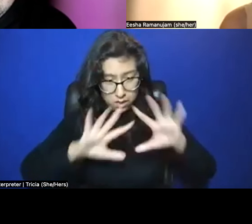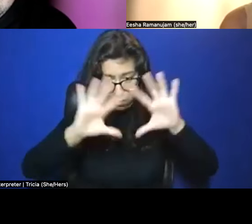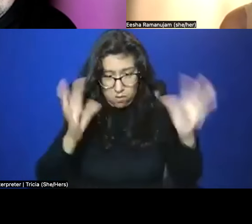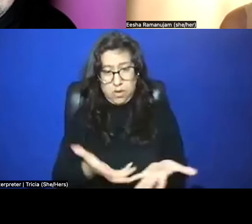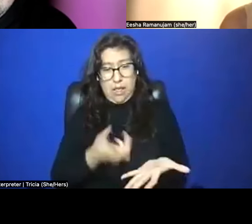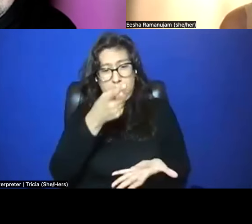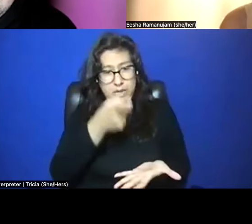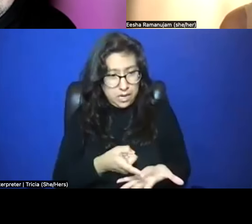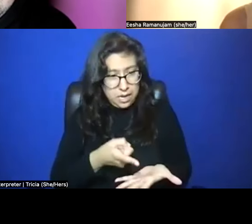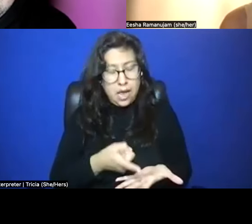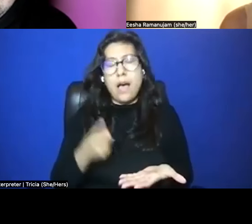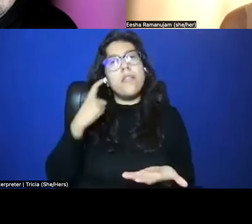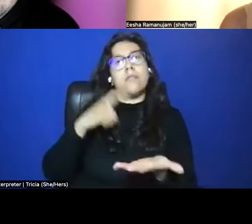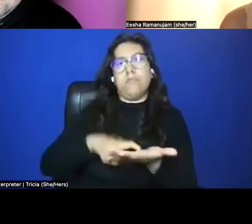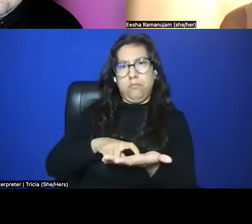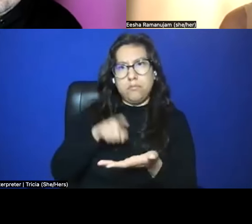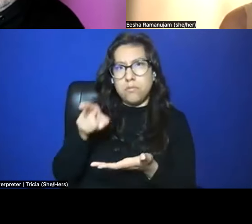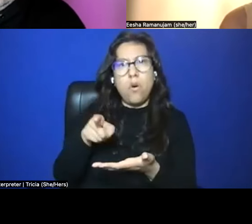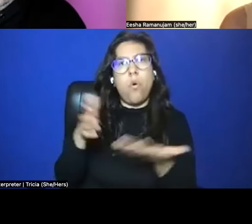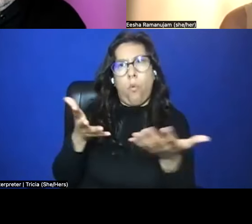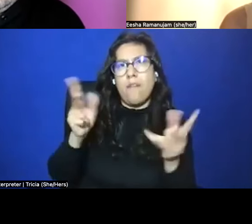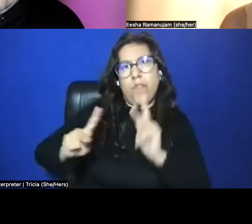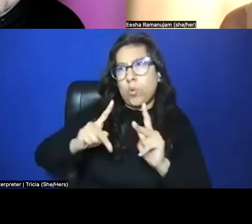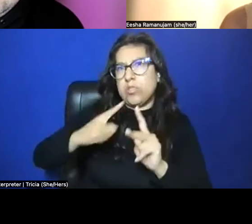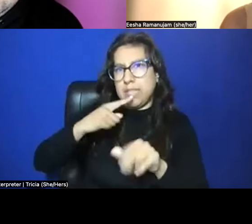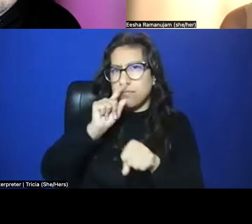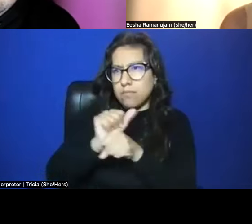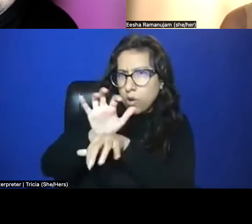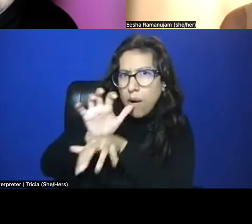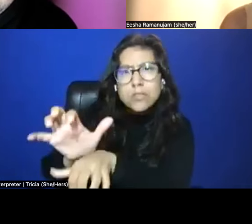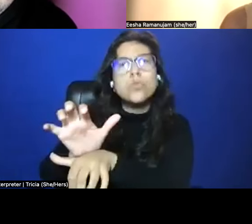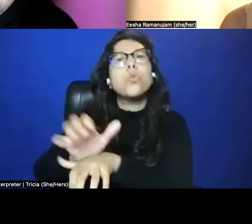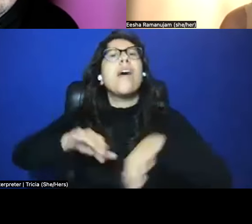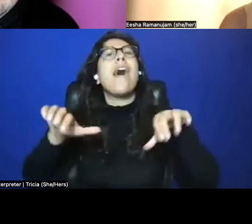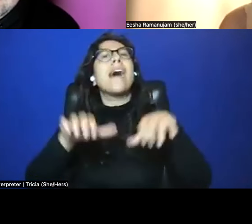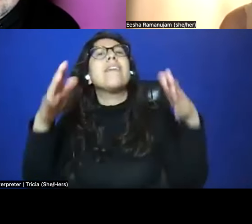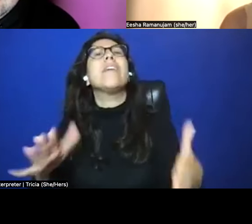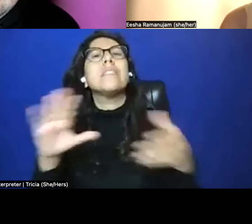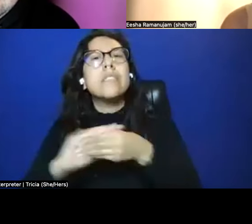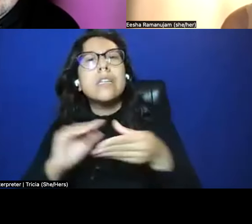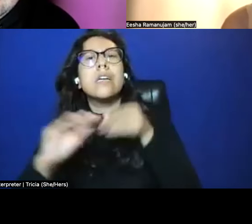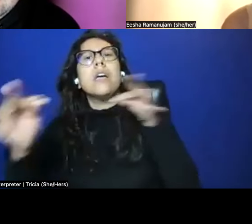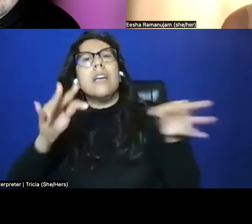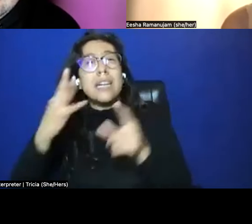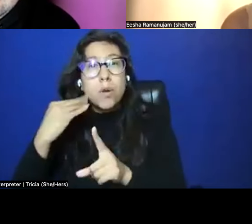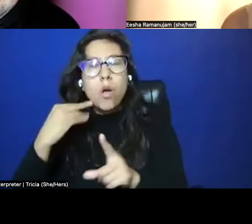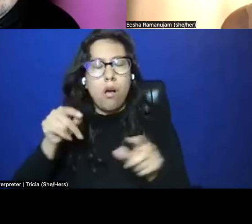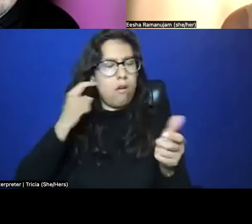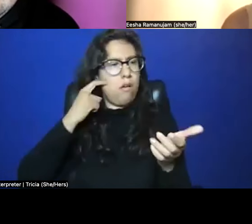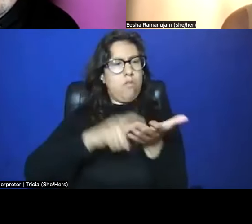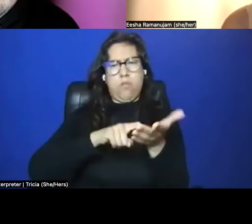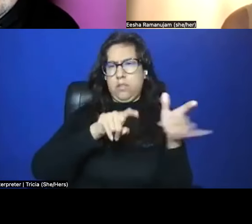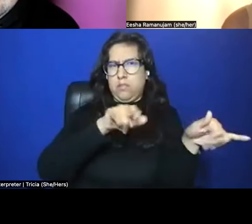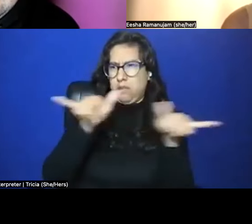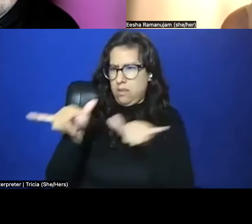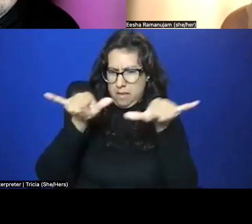then juxtapose that with what folks are saying on the ground, what the front line of activists are saying and experiencing, you actually start to see patterns